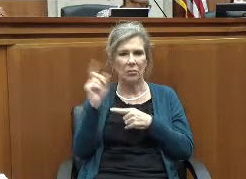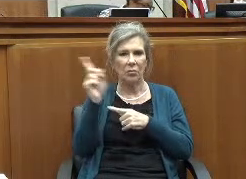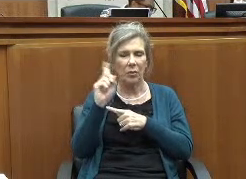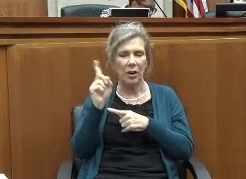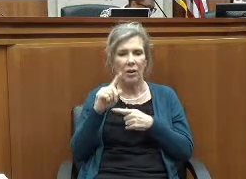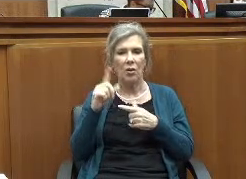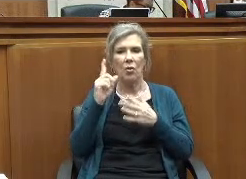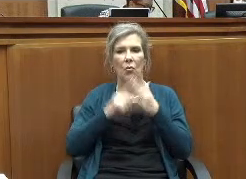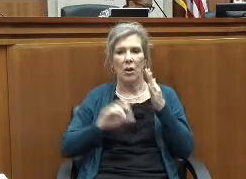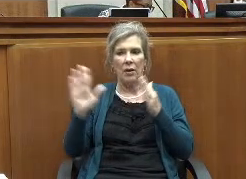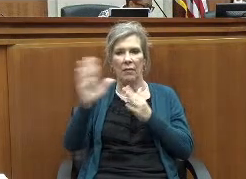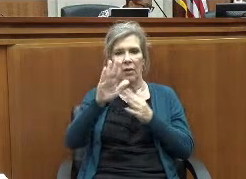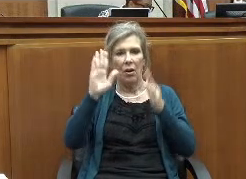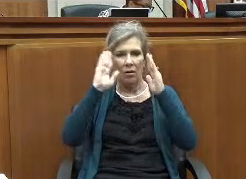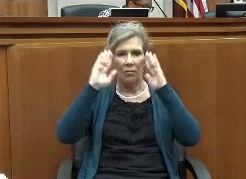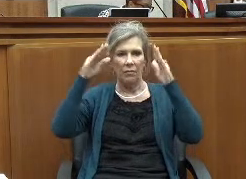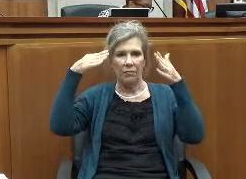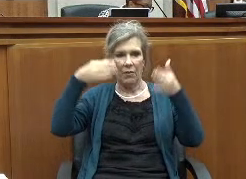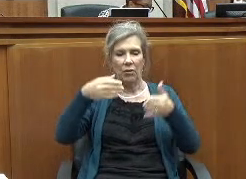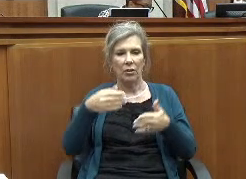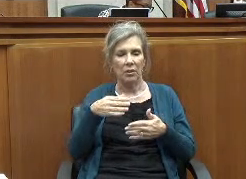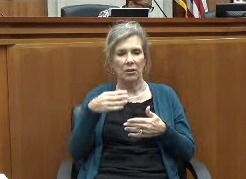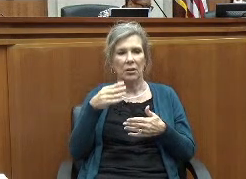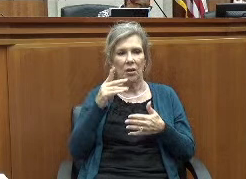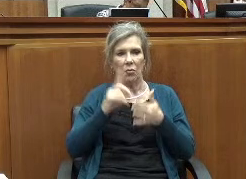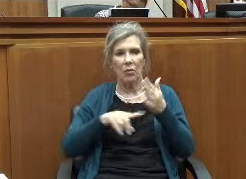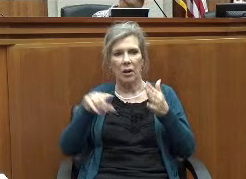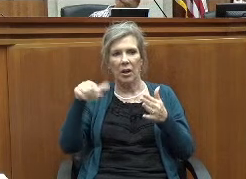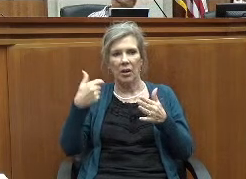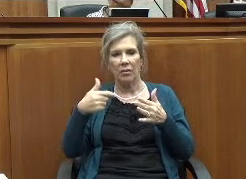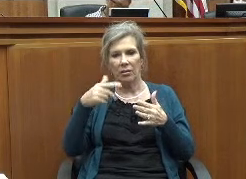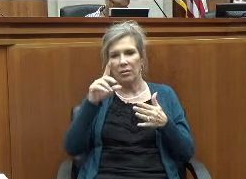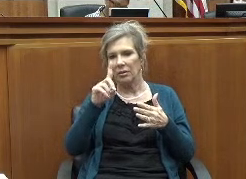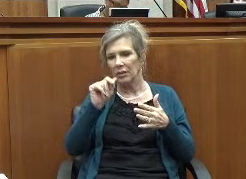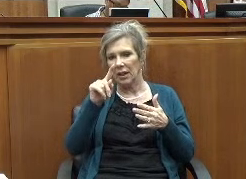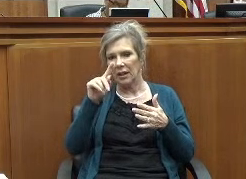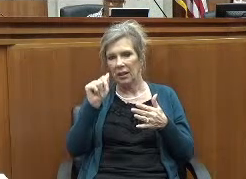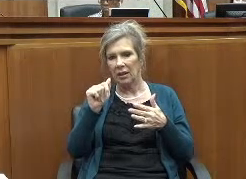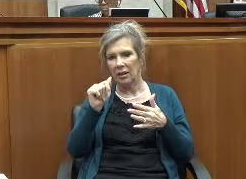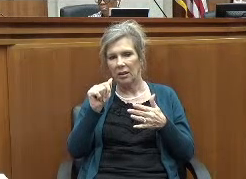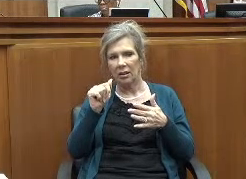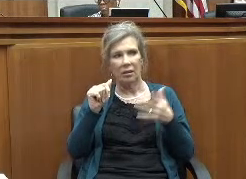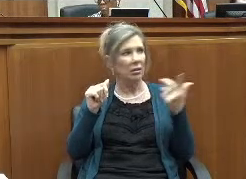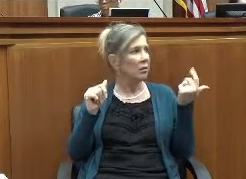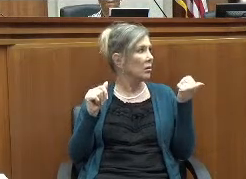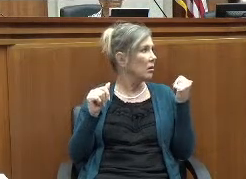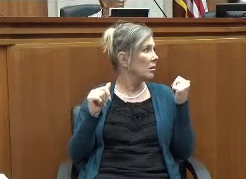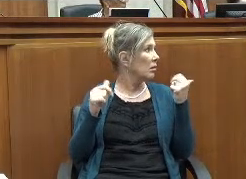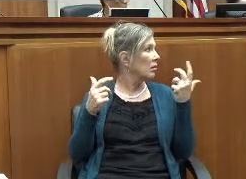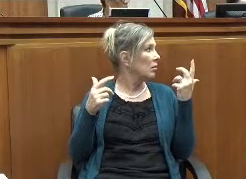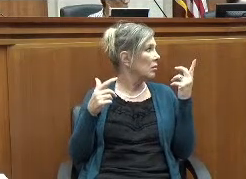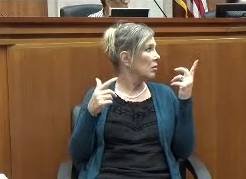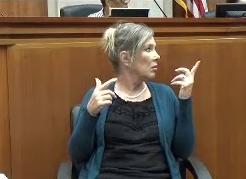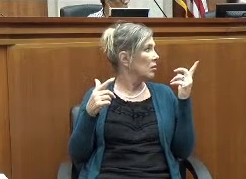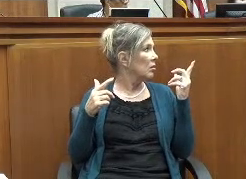other data, Superintendent Bromley? Ms. Jones? Thank you so much, Chair.